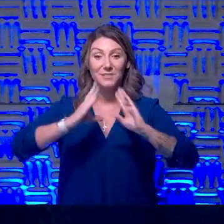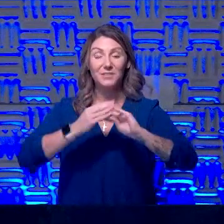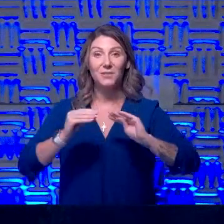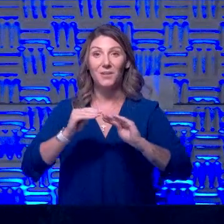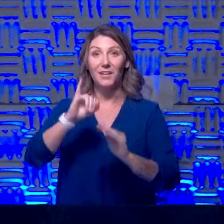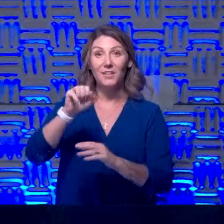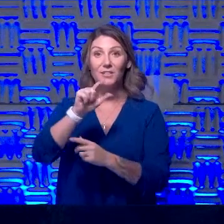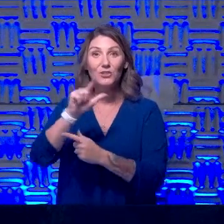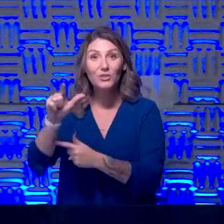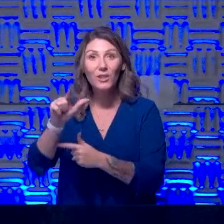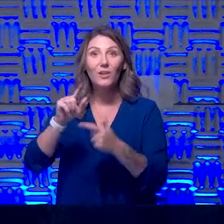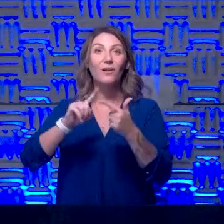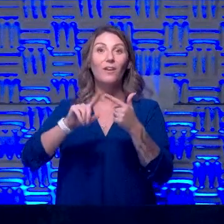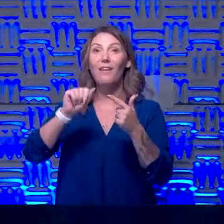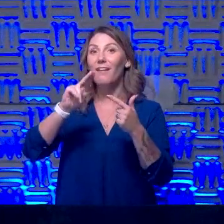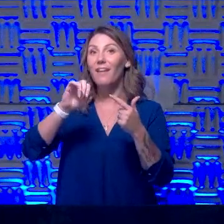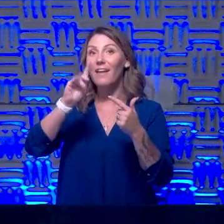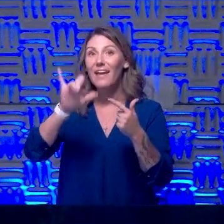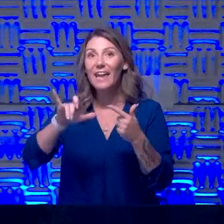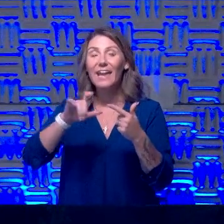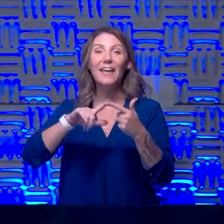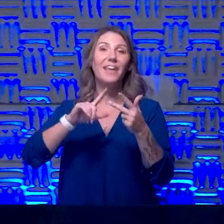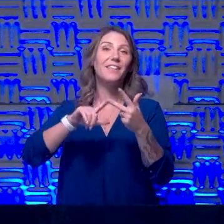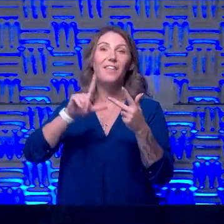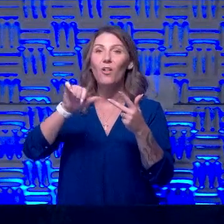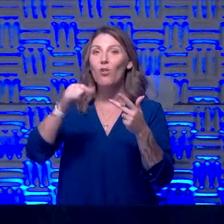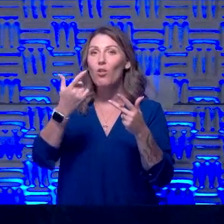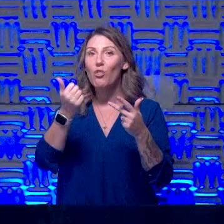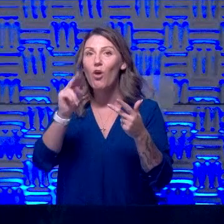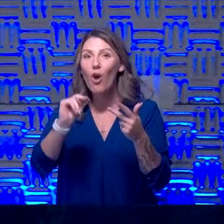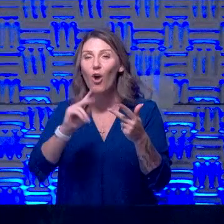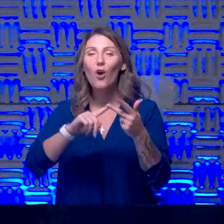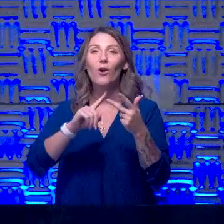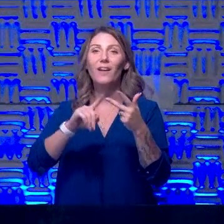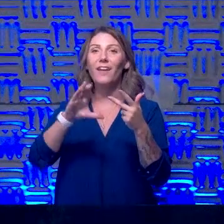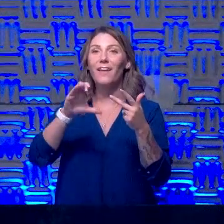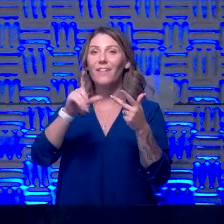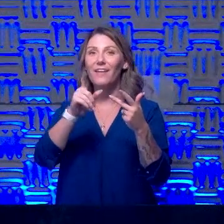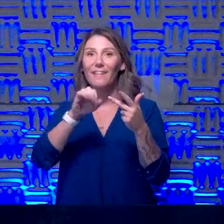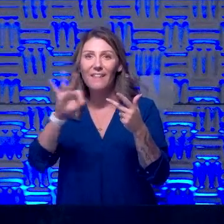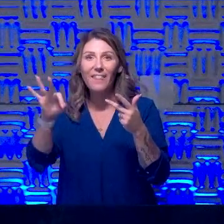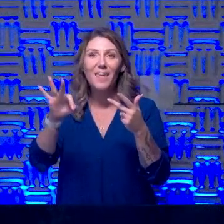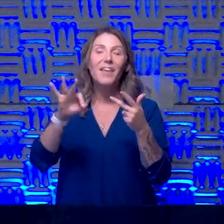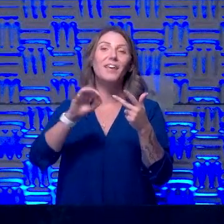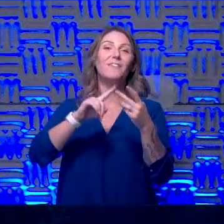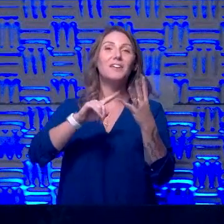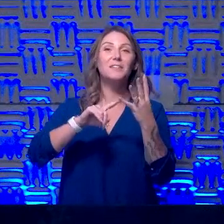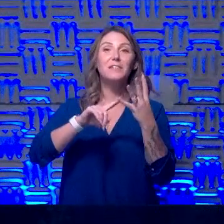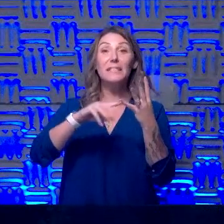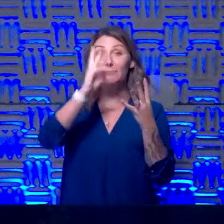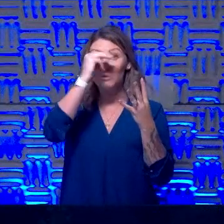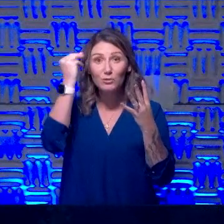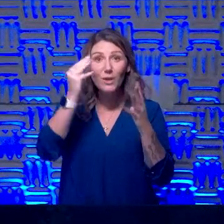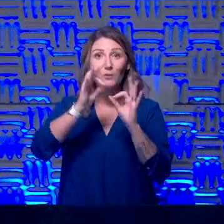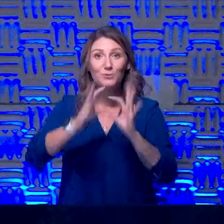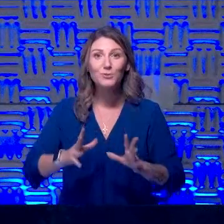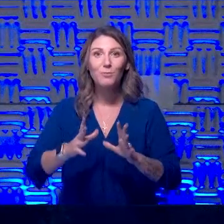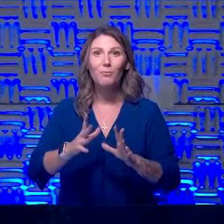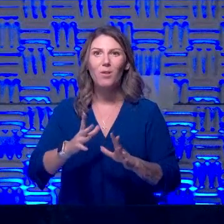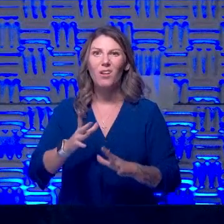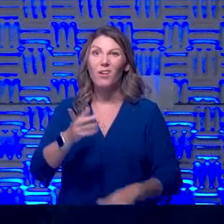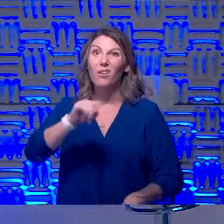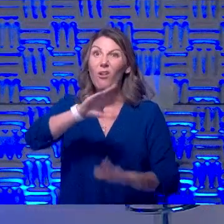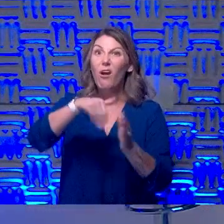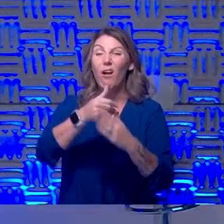Jill and Anthony and Logan and Cliff and the people who are really responsible for this, Michelle, all these people have been putting up with you and I.